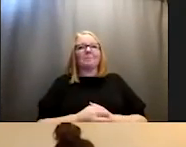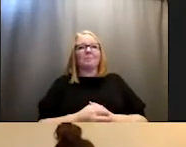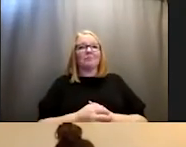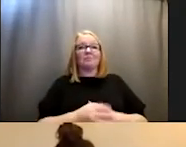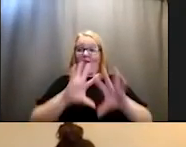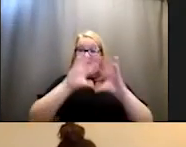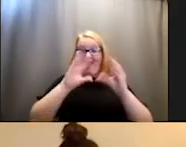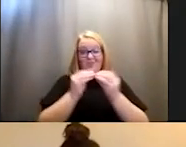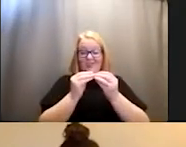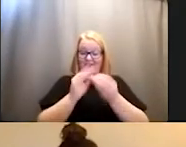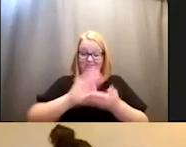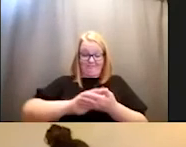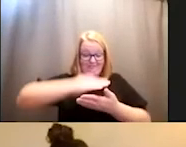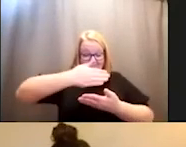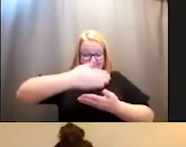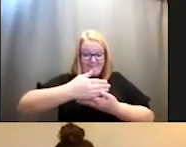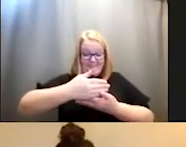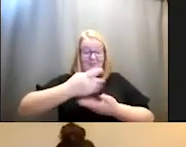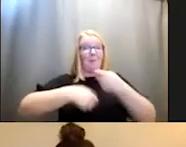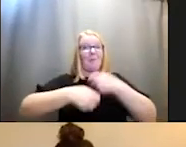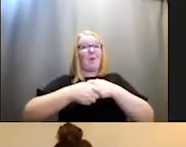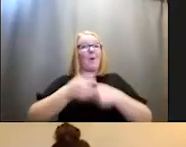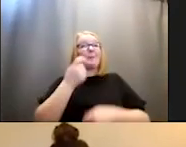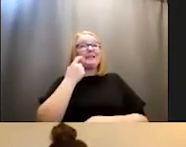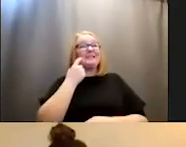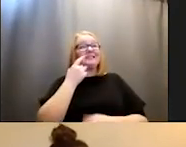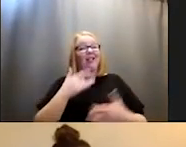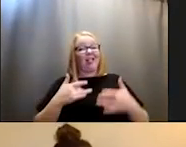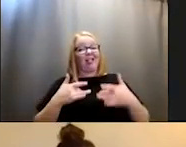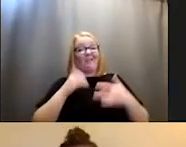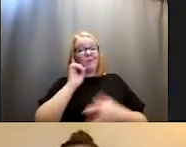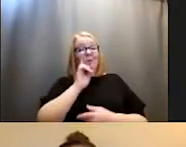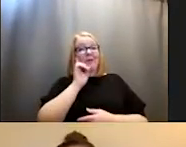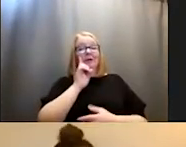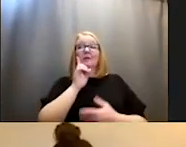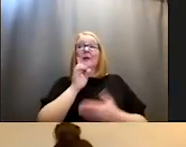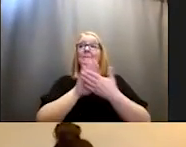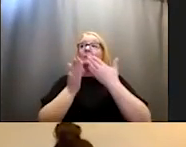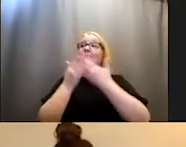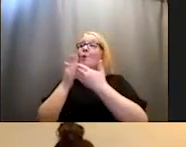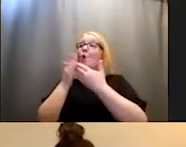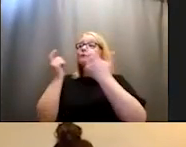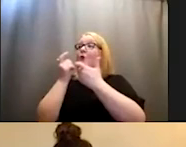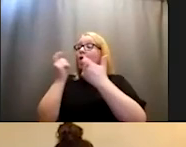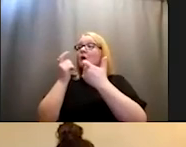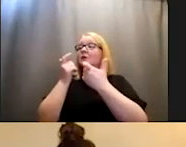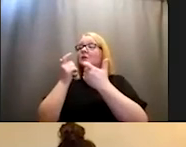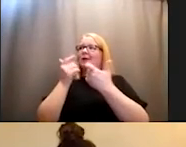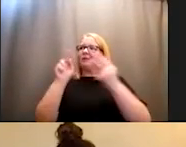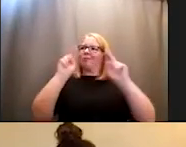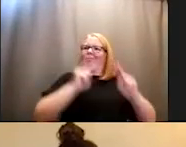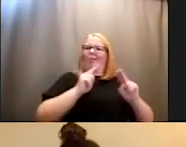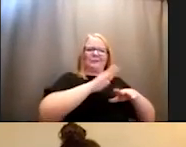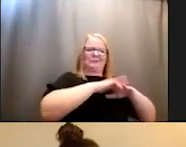all in one place, making women's lives easier and more streamlined so they can have more fun and spend less time putting on the makeup and getting